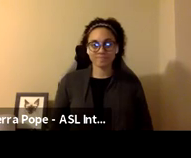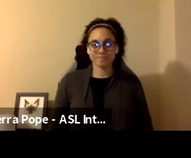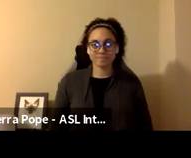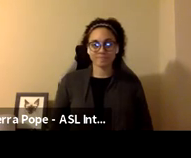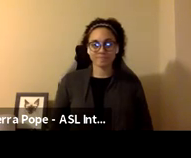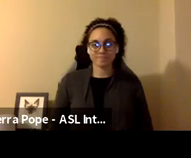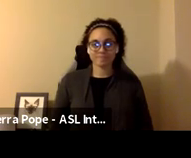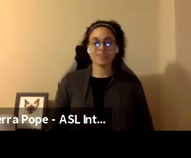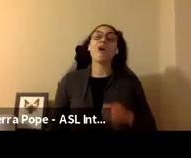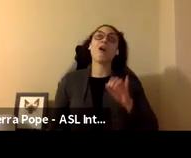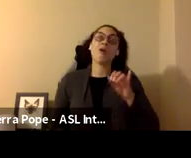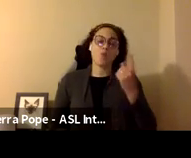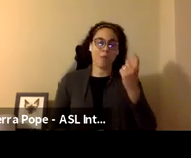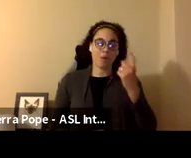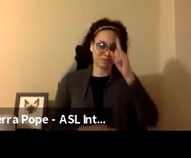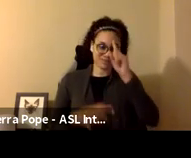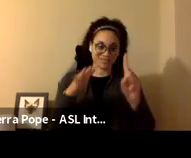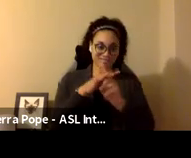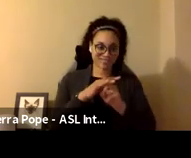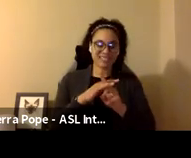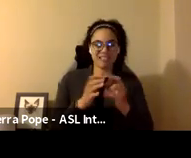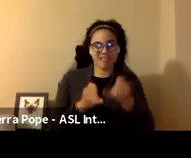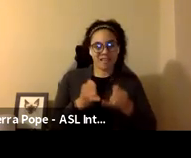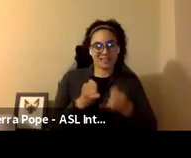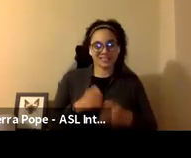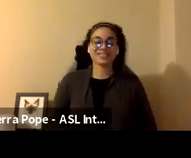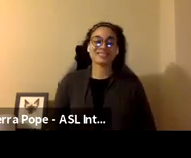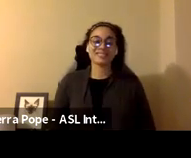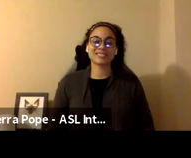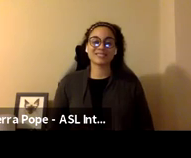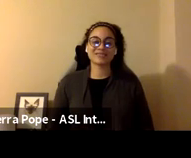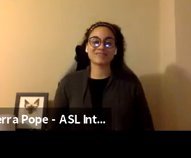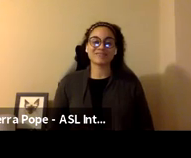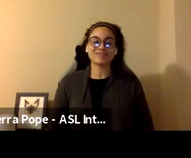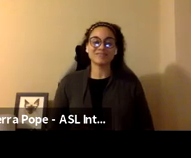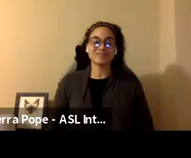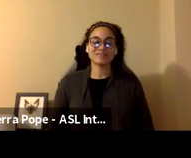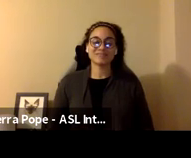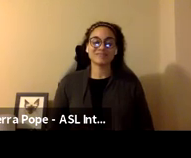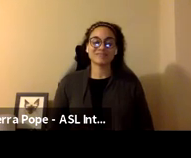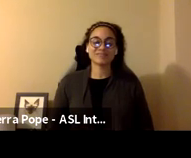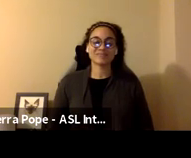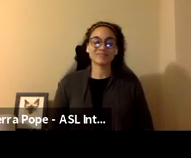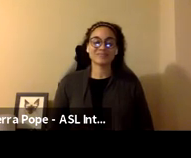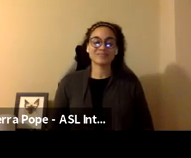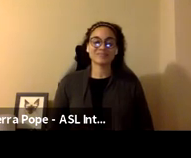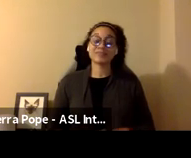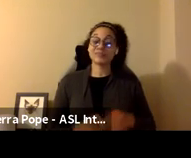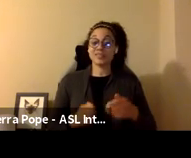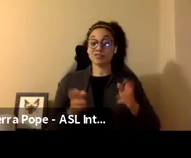Okay, one more. So and this is the last one. So another great thing when they're setting out to do